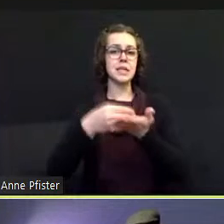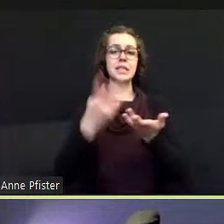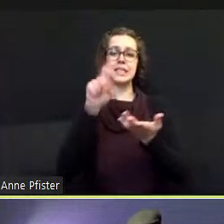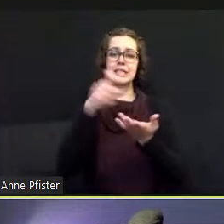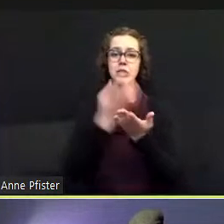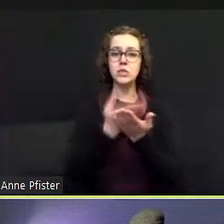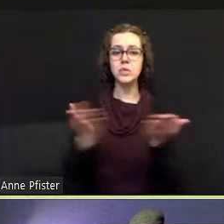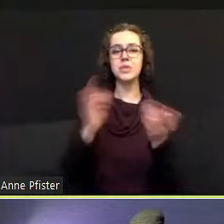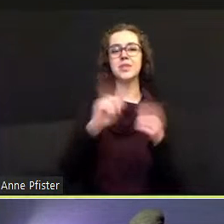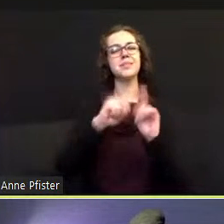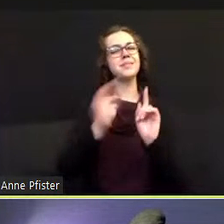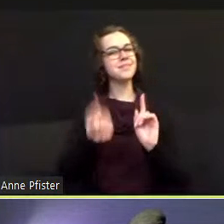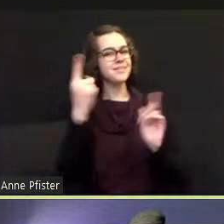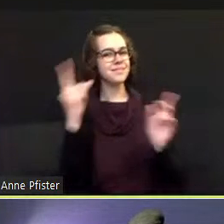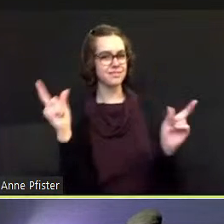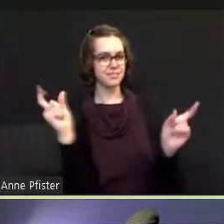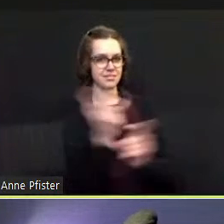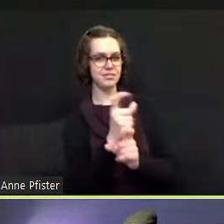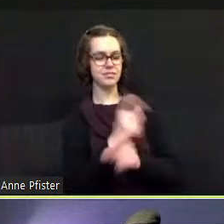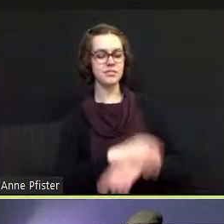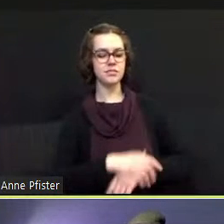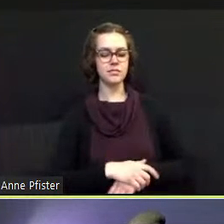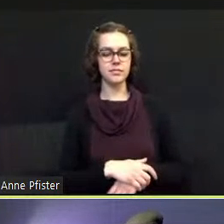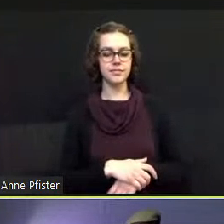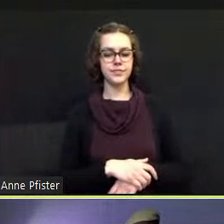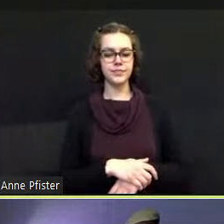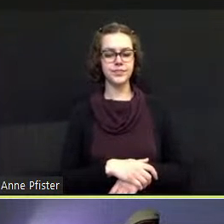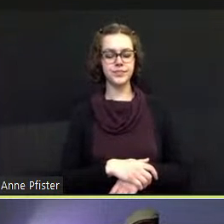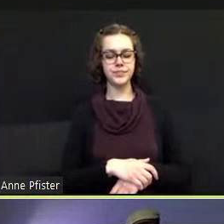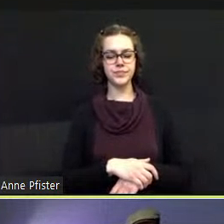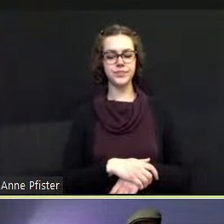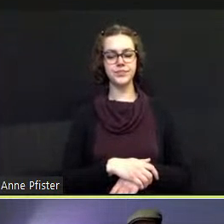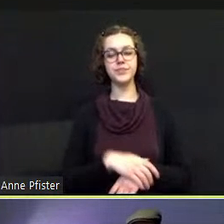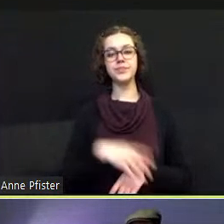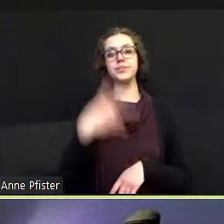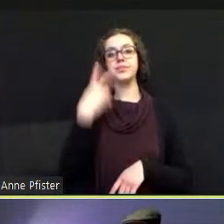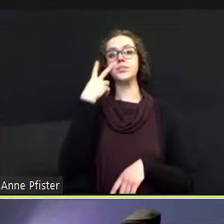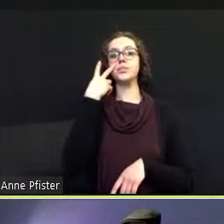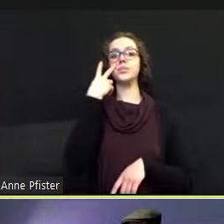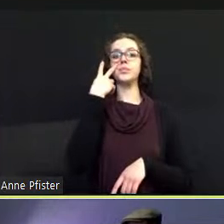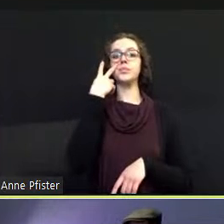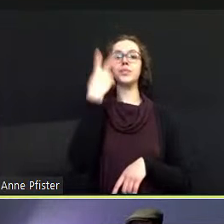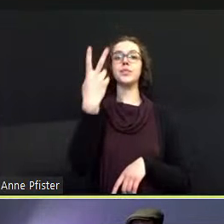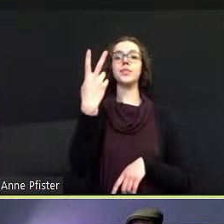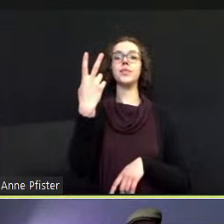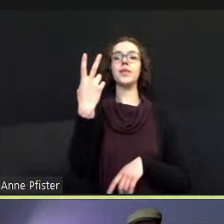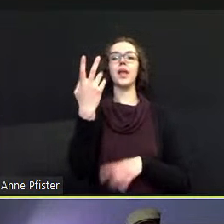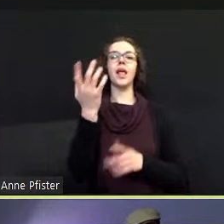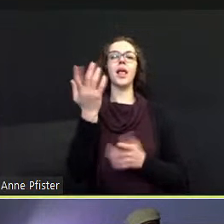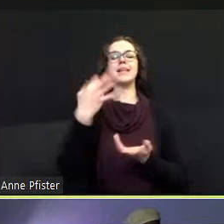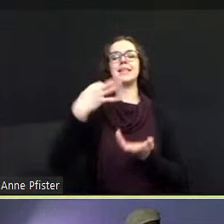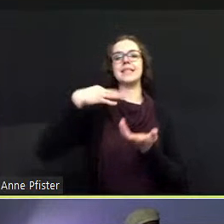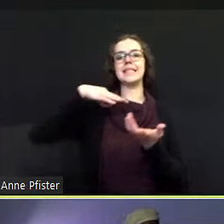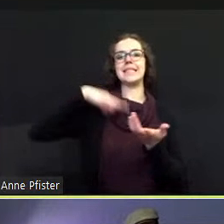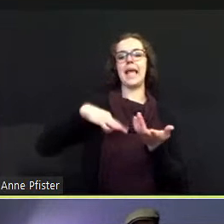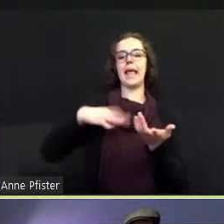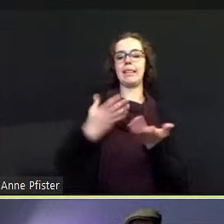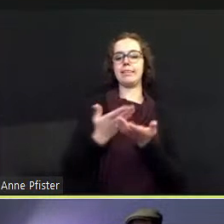more complicated than that. And so we also see a bit of this zero-sum game thing where there's